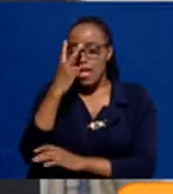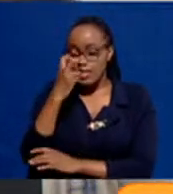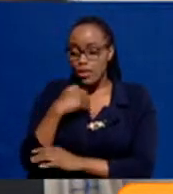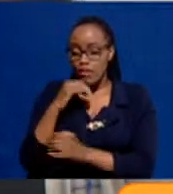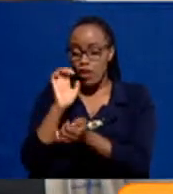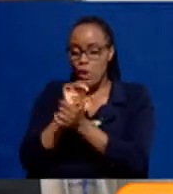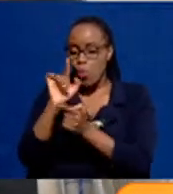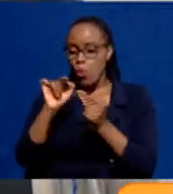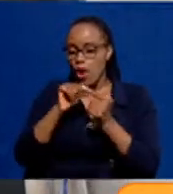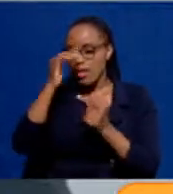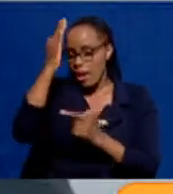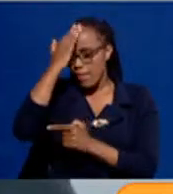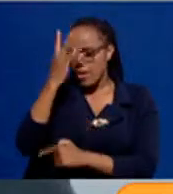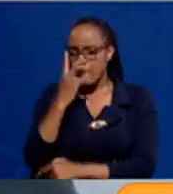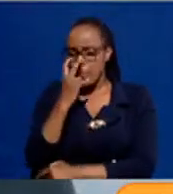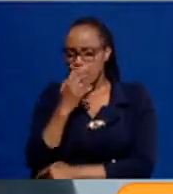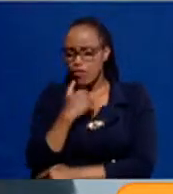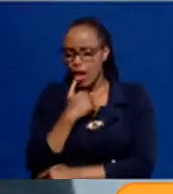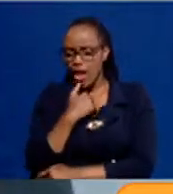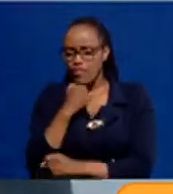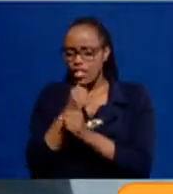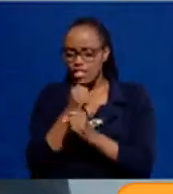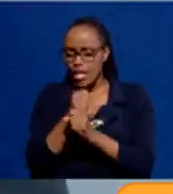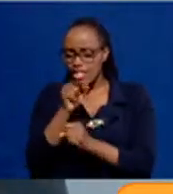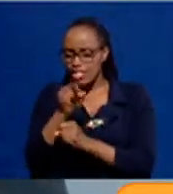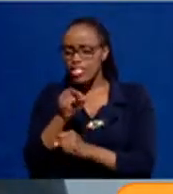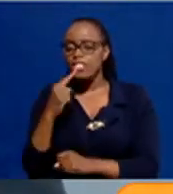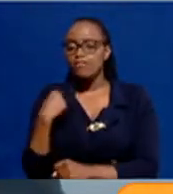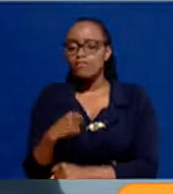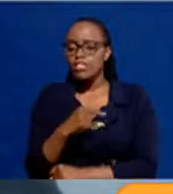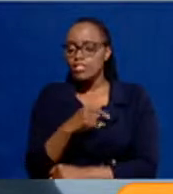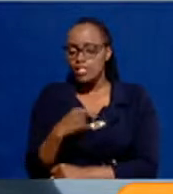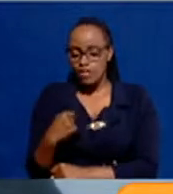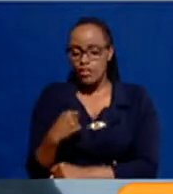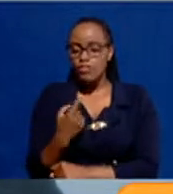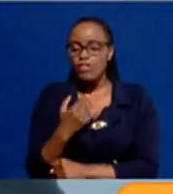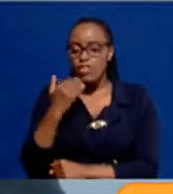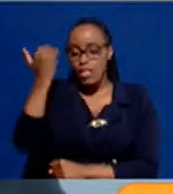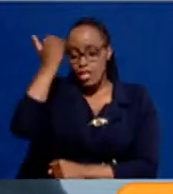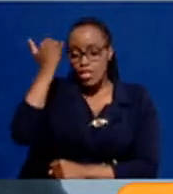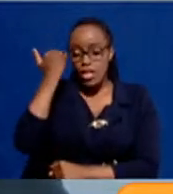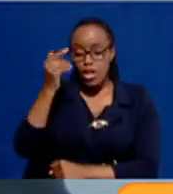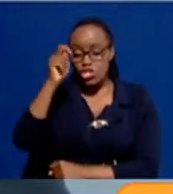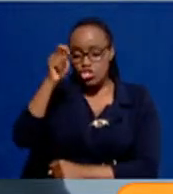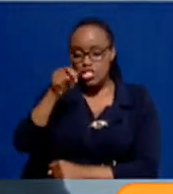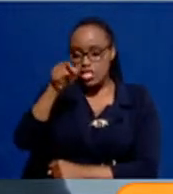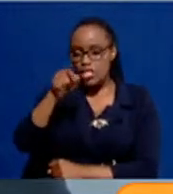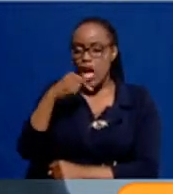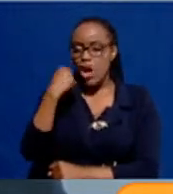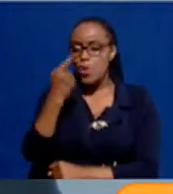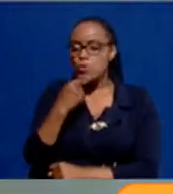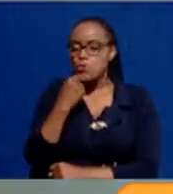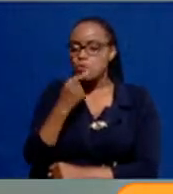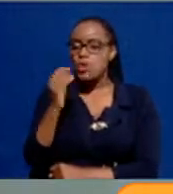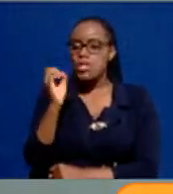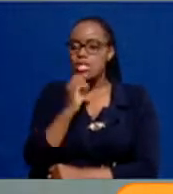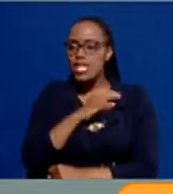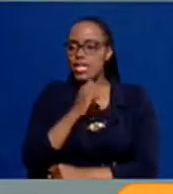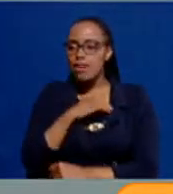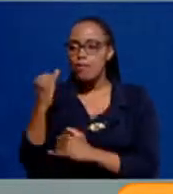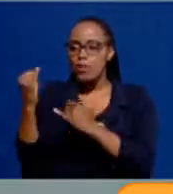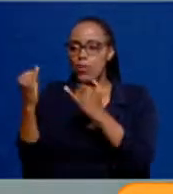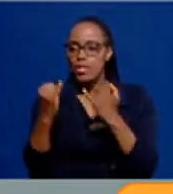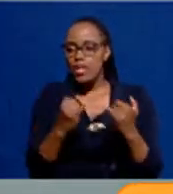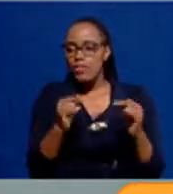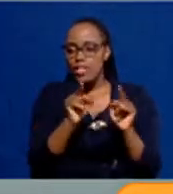arrested on Monday on suspicion of having committed the offense. Senior Principal Magistrate Charles Moniki was told that the complainant was introduced